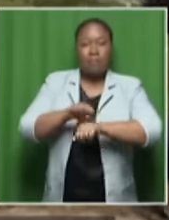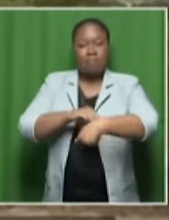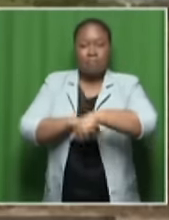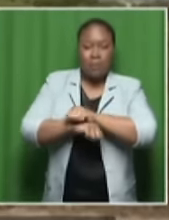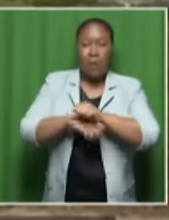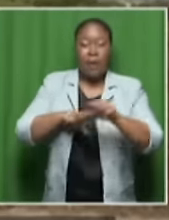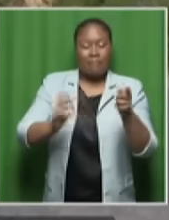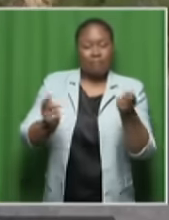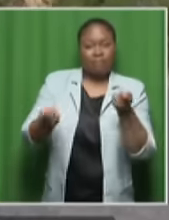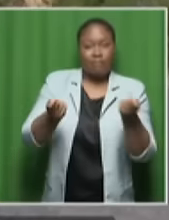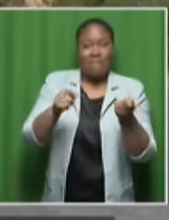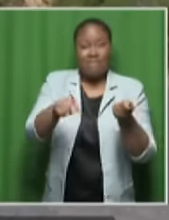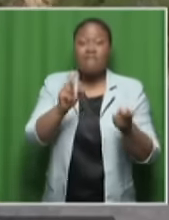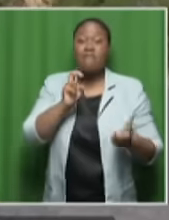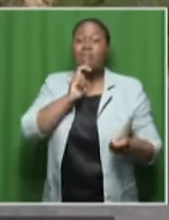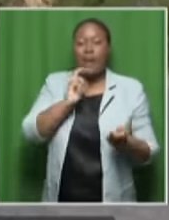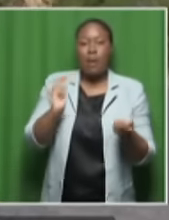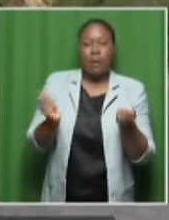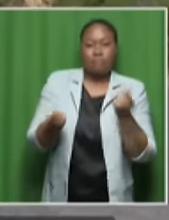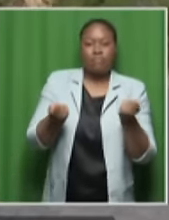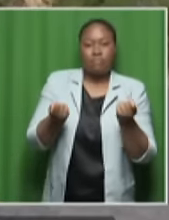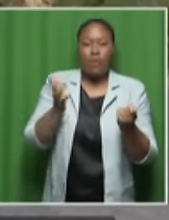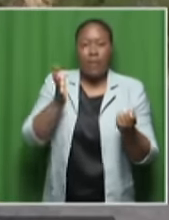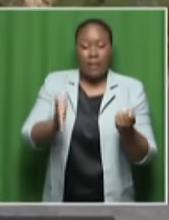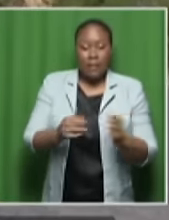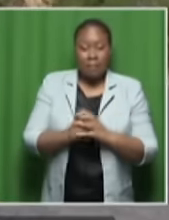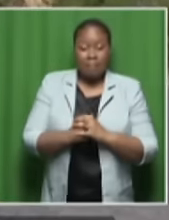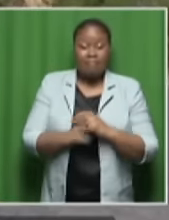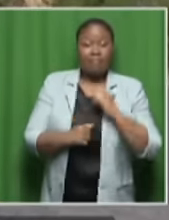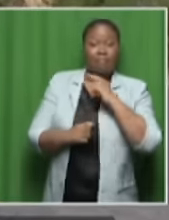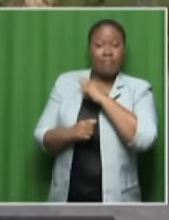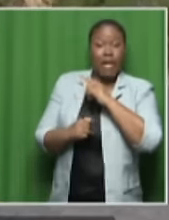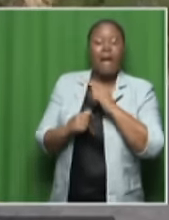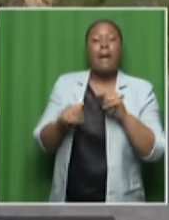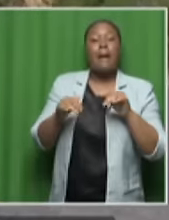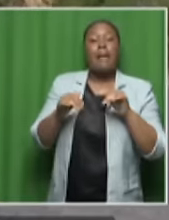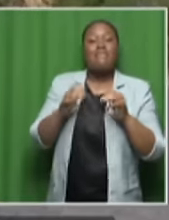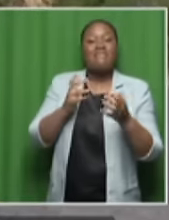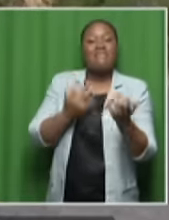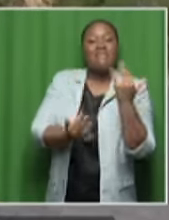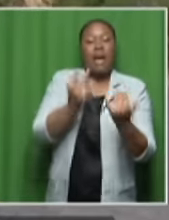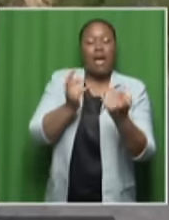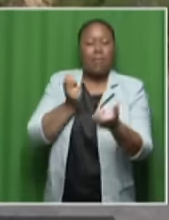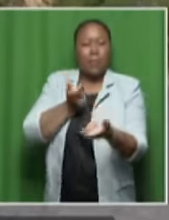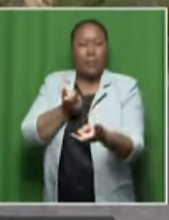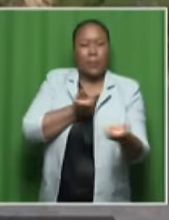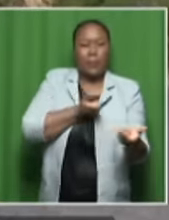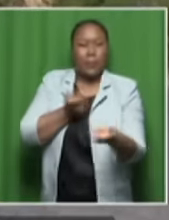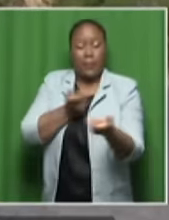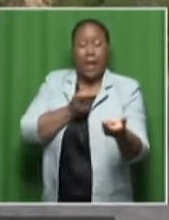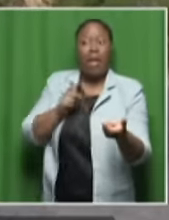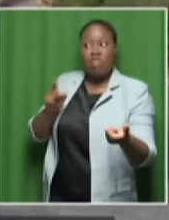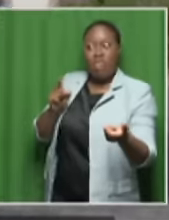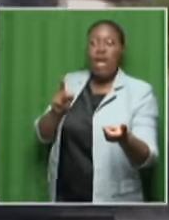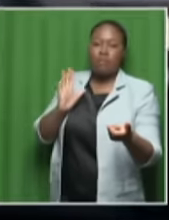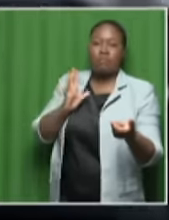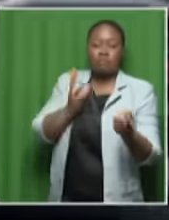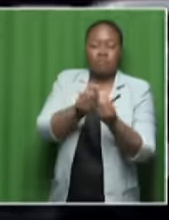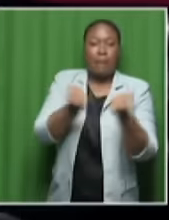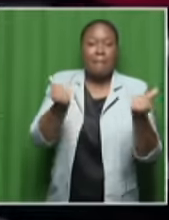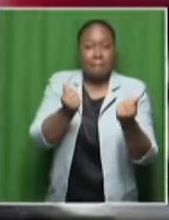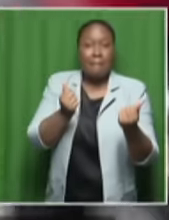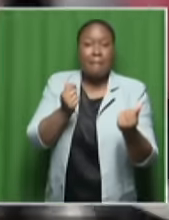it under control. Once again, it comes from our fire people, so I trust in that. So hopefully by the weekend, we should be out of the